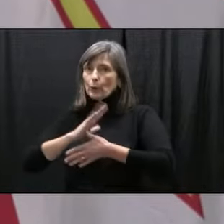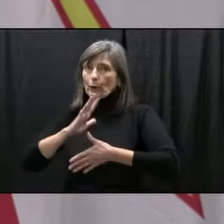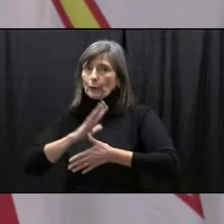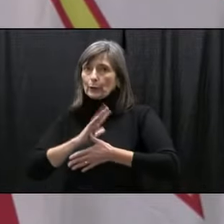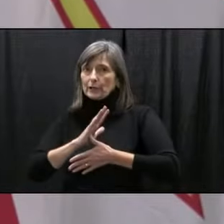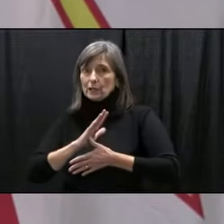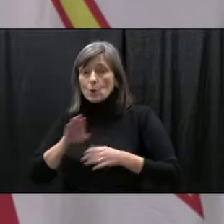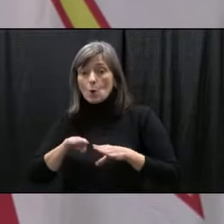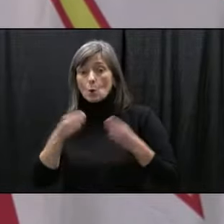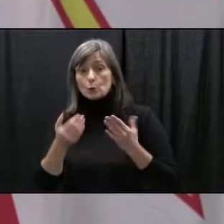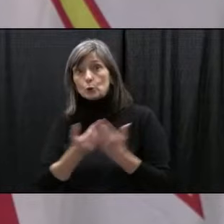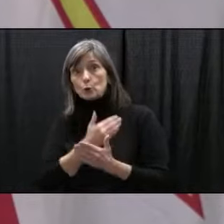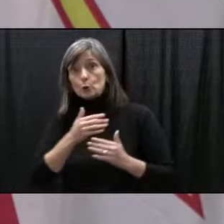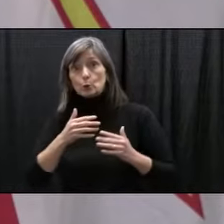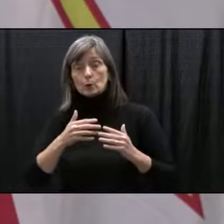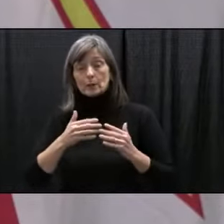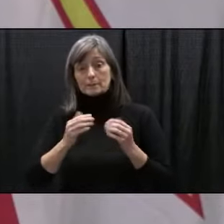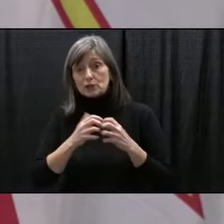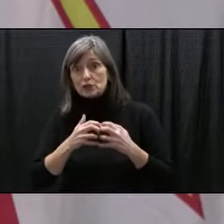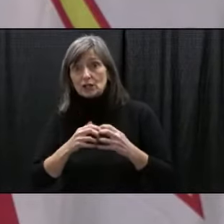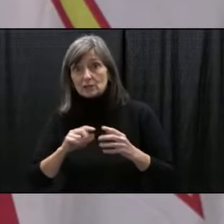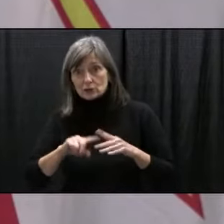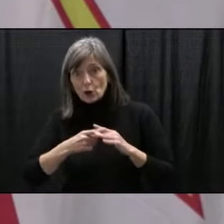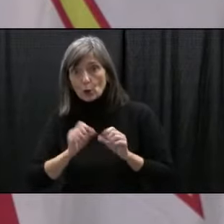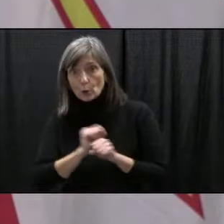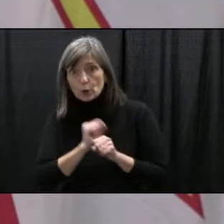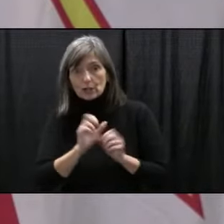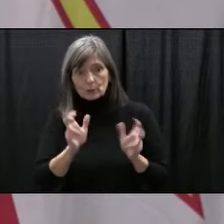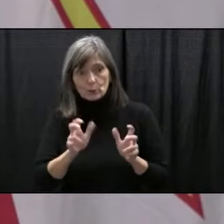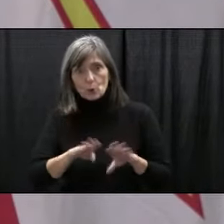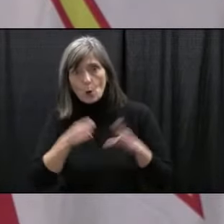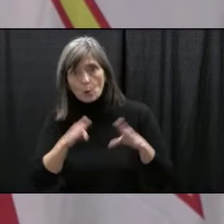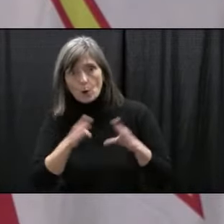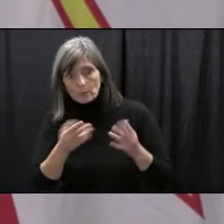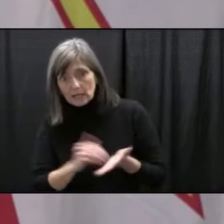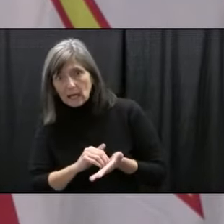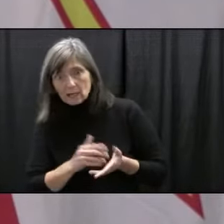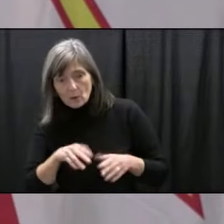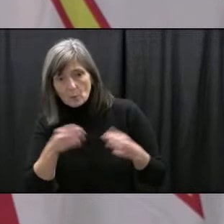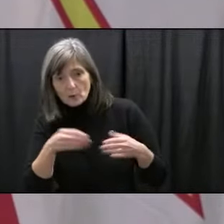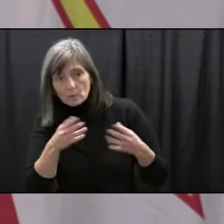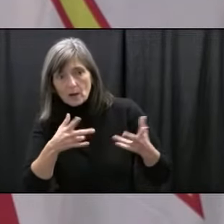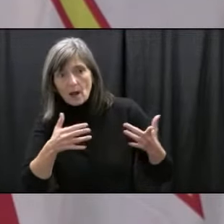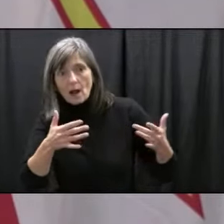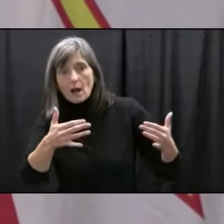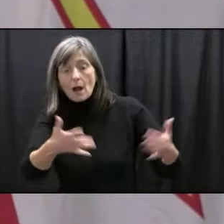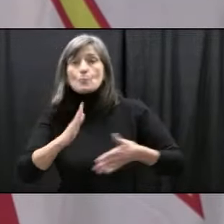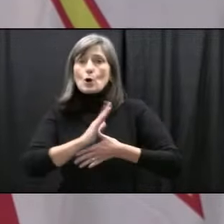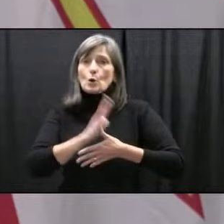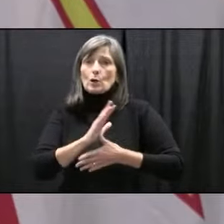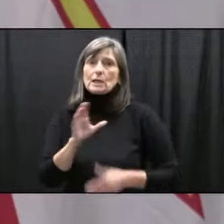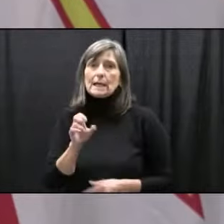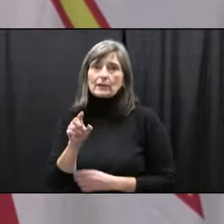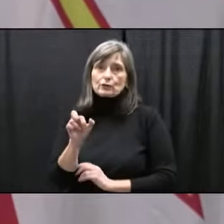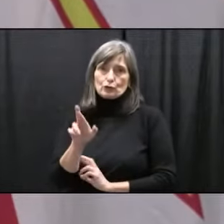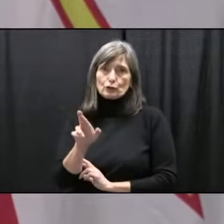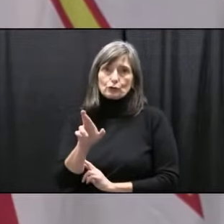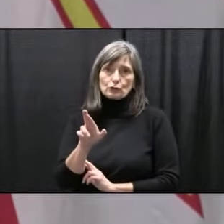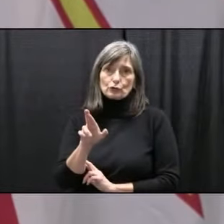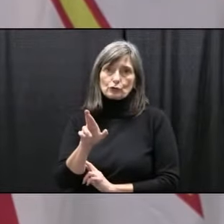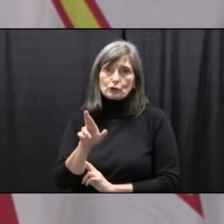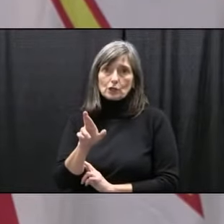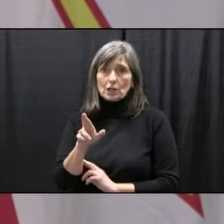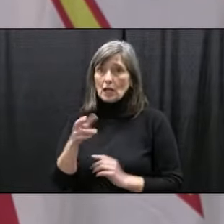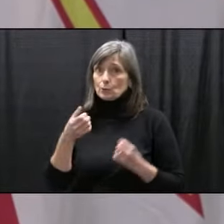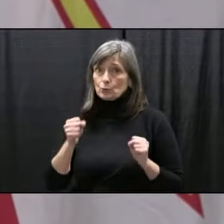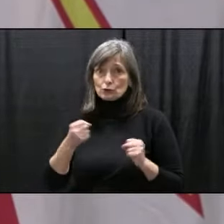systems come back on for us to put resources to, and as many resources as that are available in the province